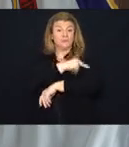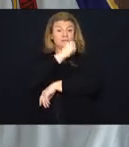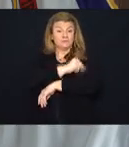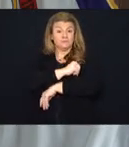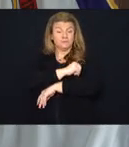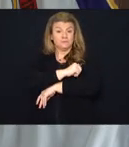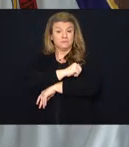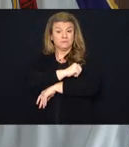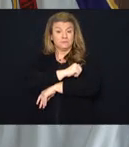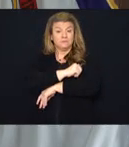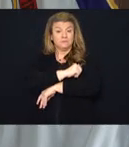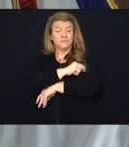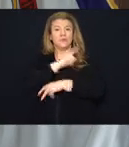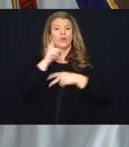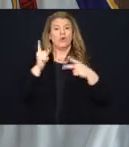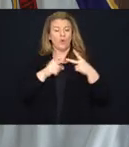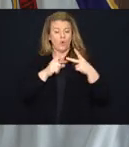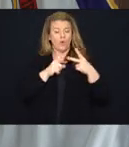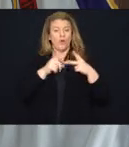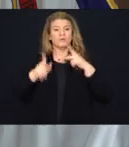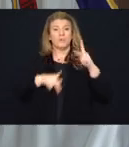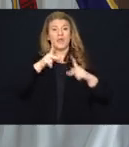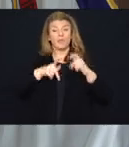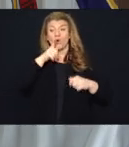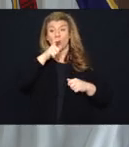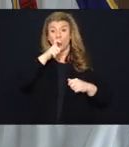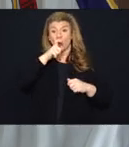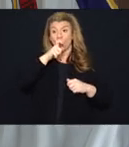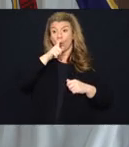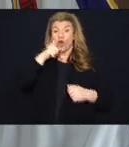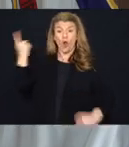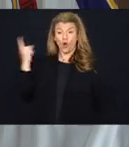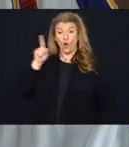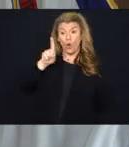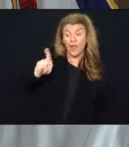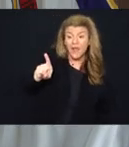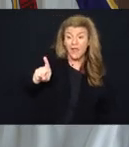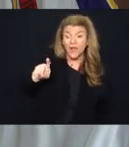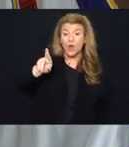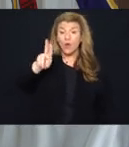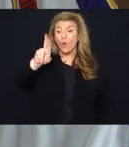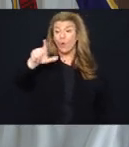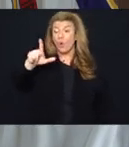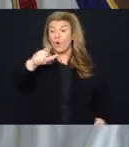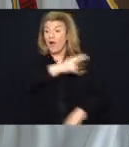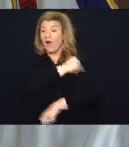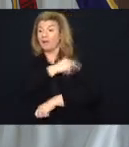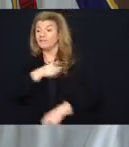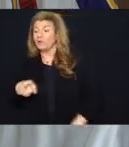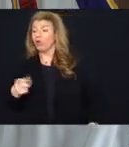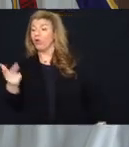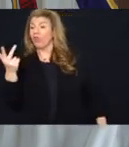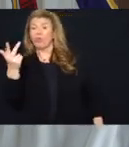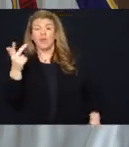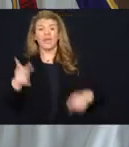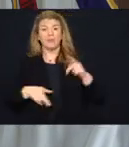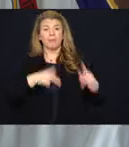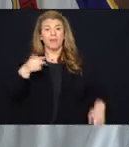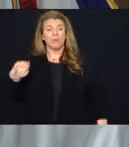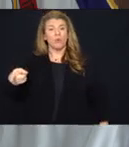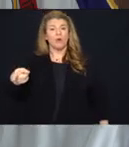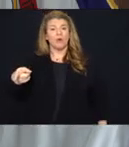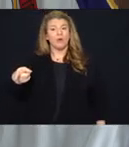hospital, or those folks that are going to, in a rural hospital, there may be 3 people in